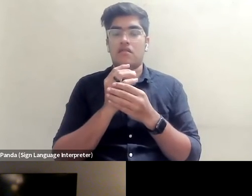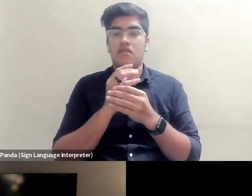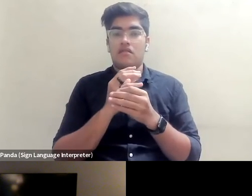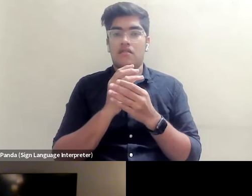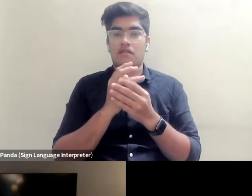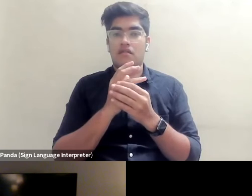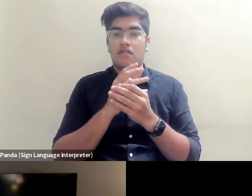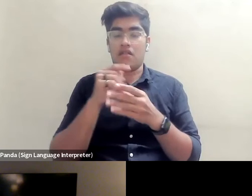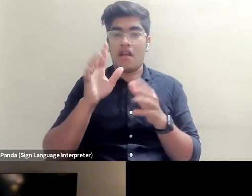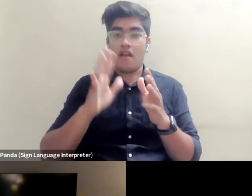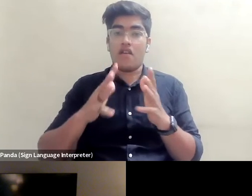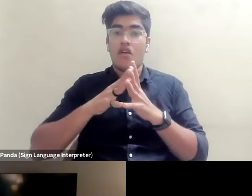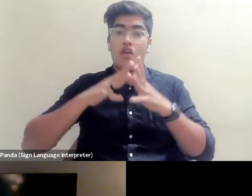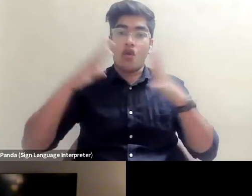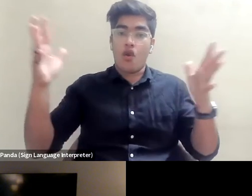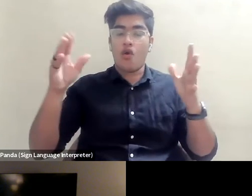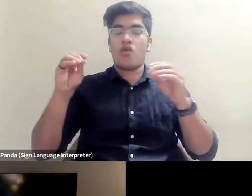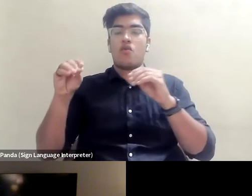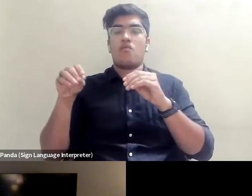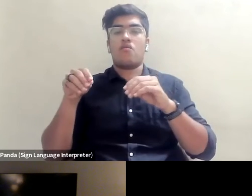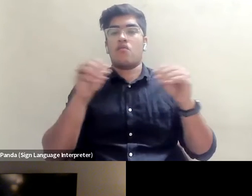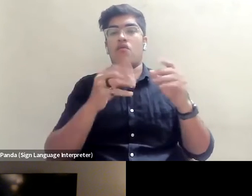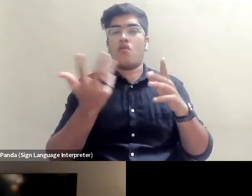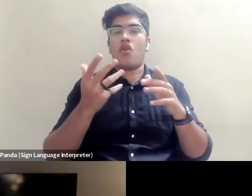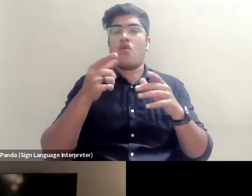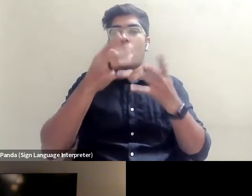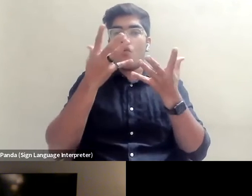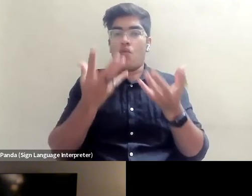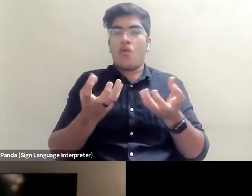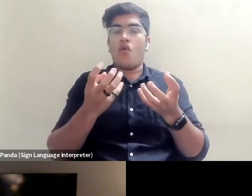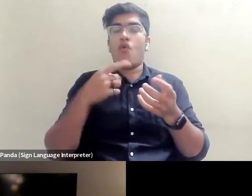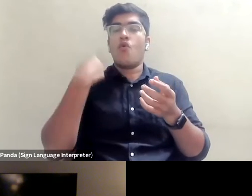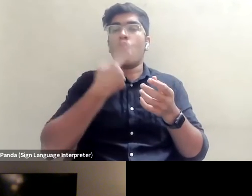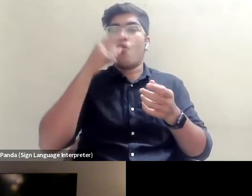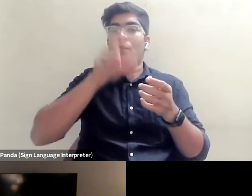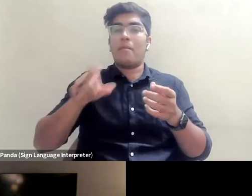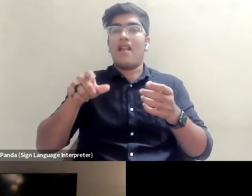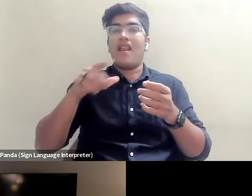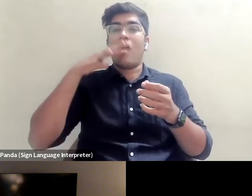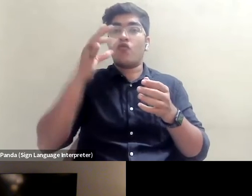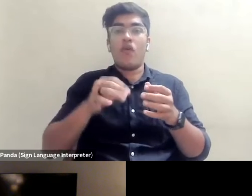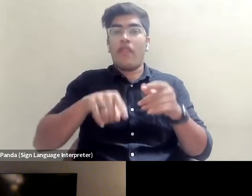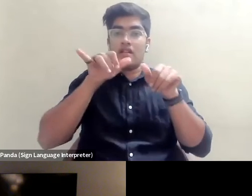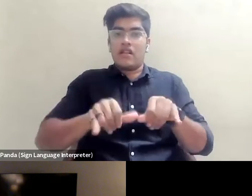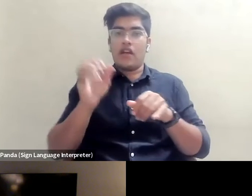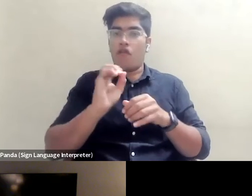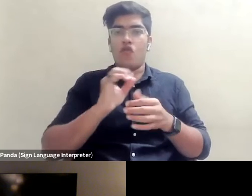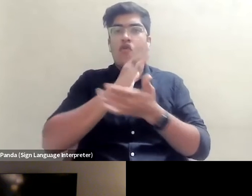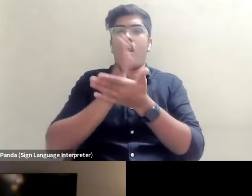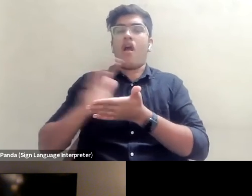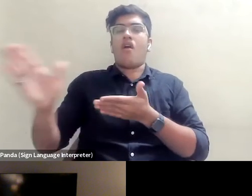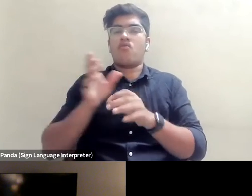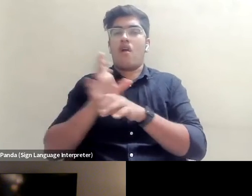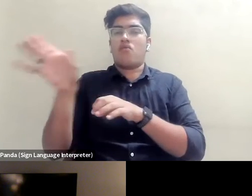was a big move to kind of throw out illegal immigrants. Now, there's no demographic